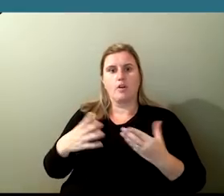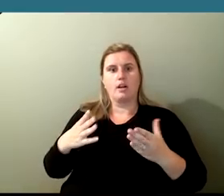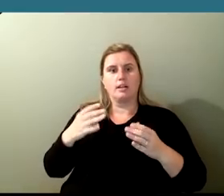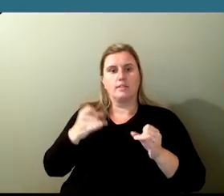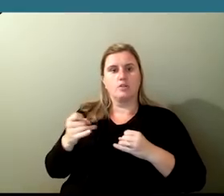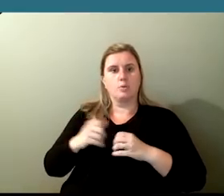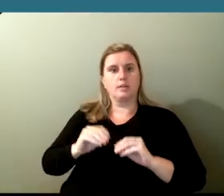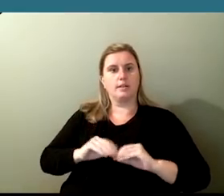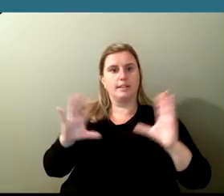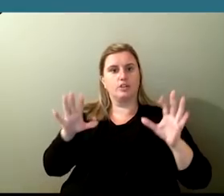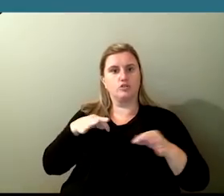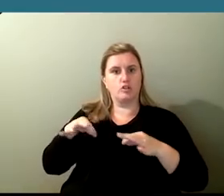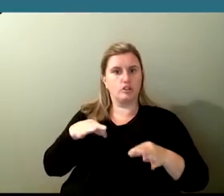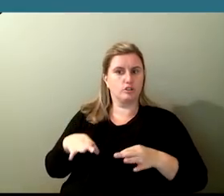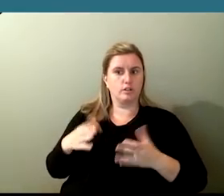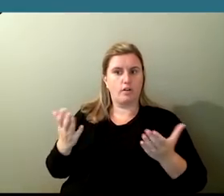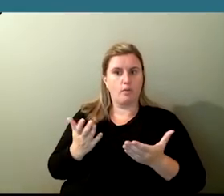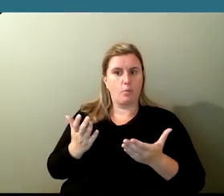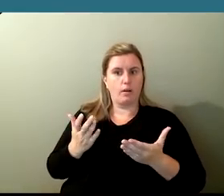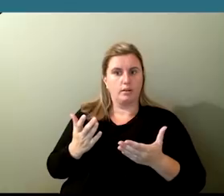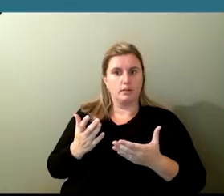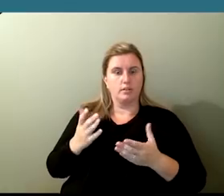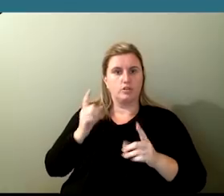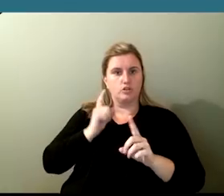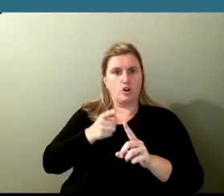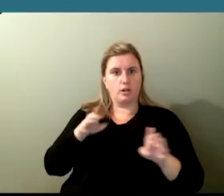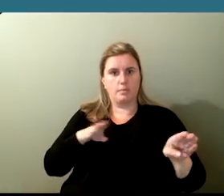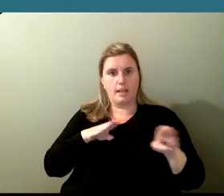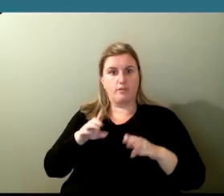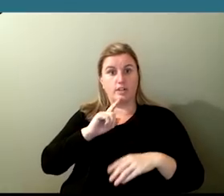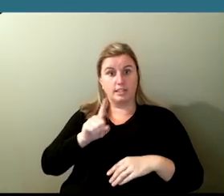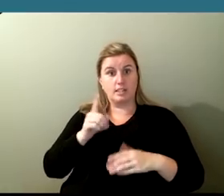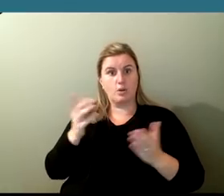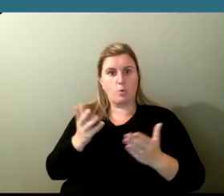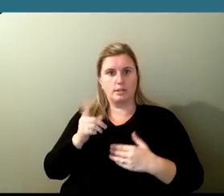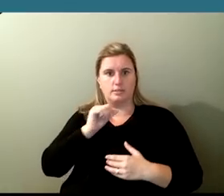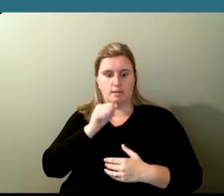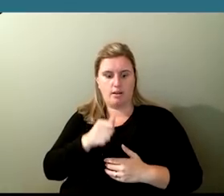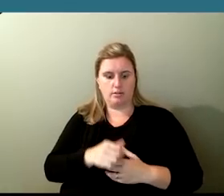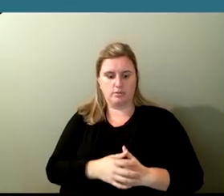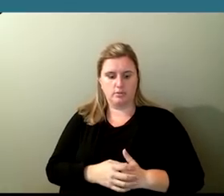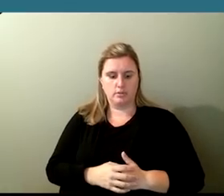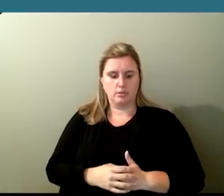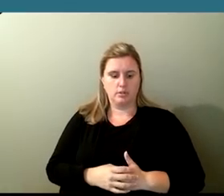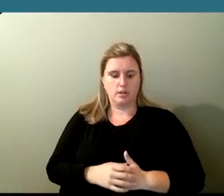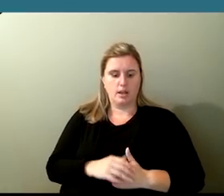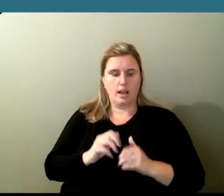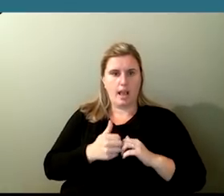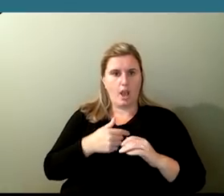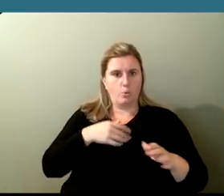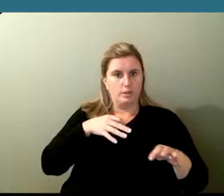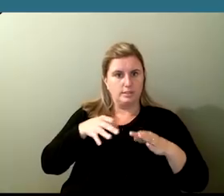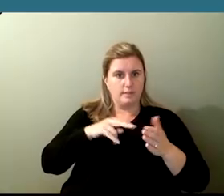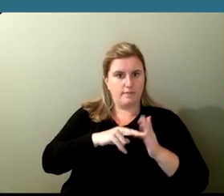with clear instructions as to what the target behavior is and what it's not. You know, how we are